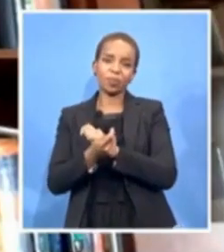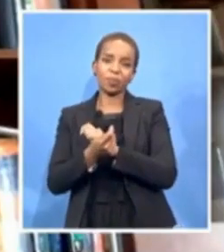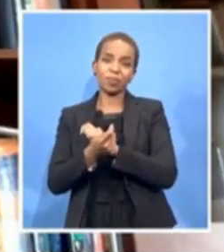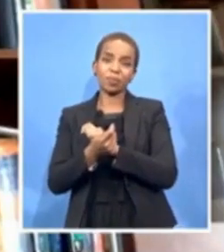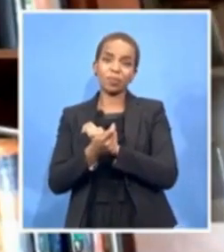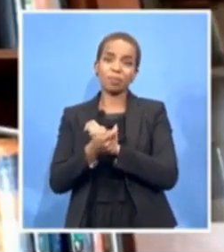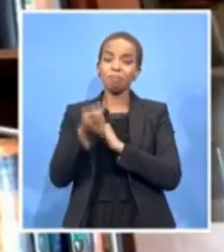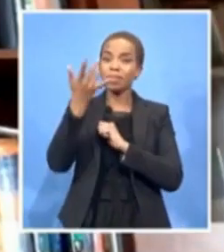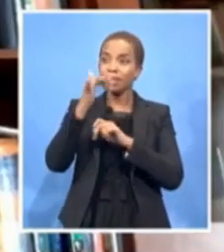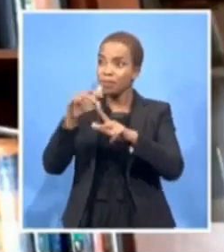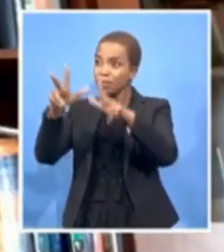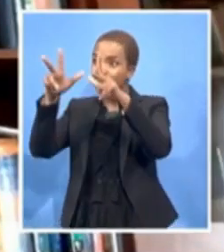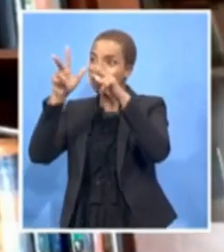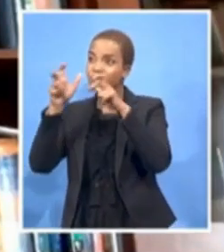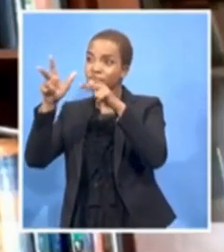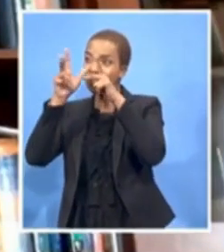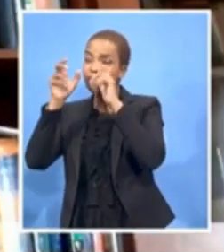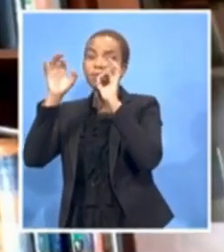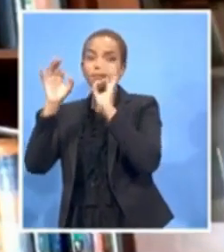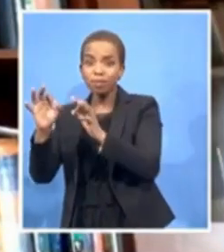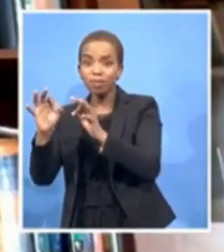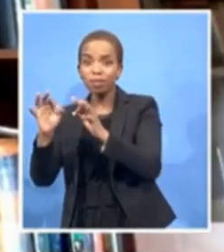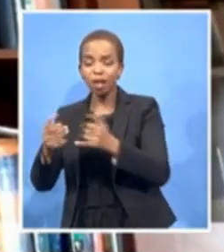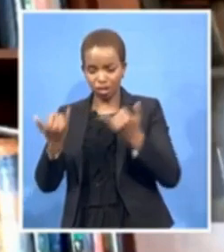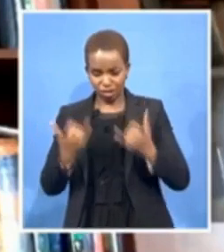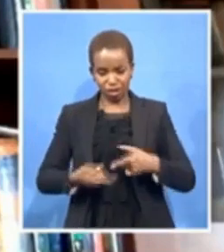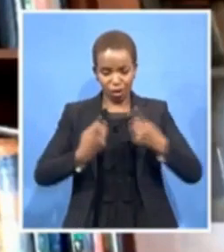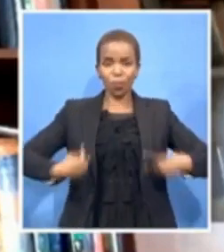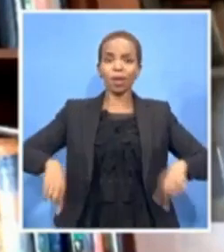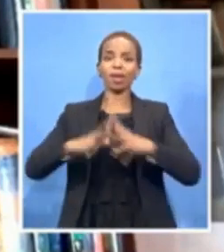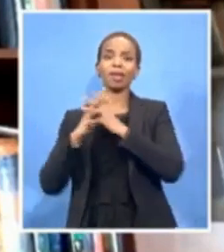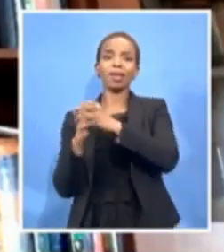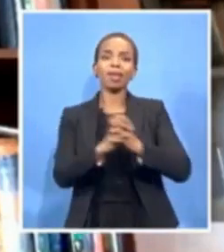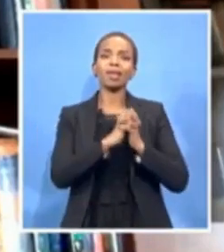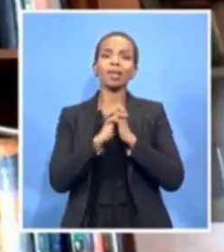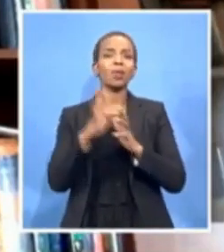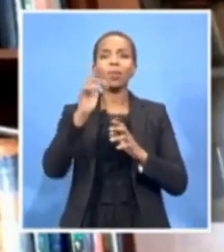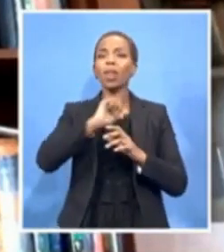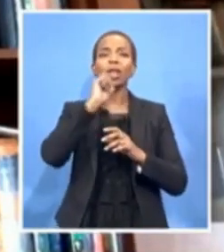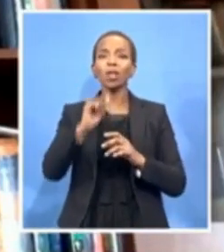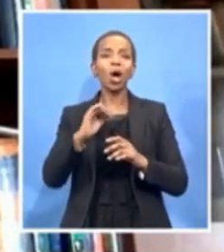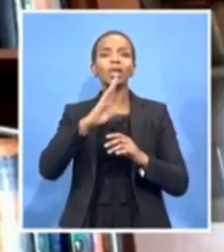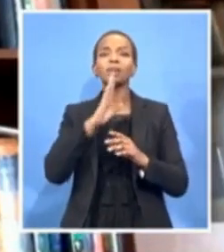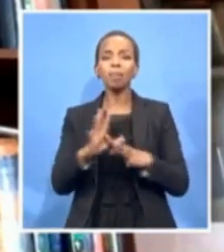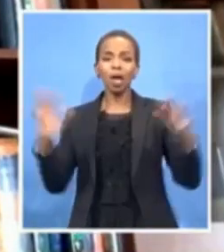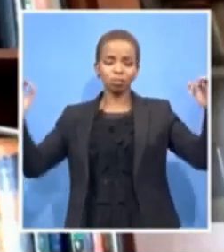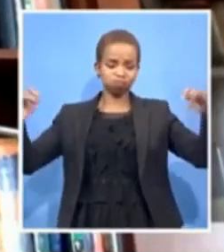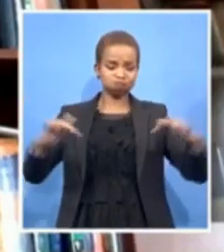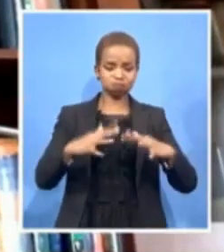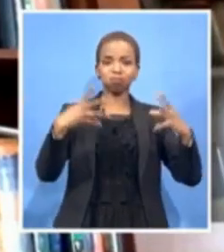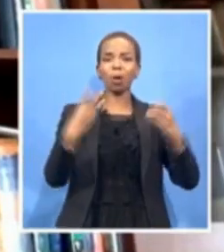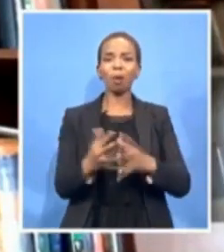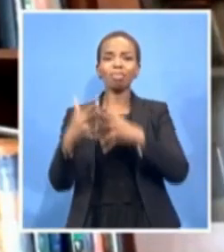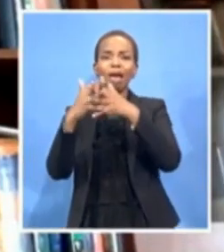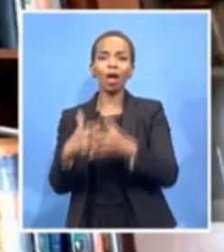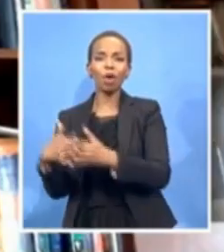we would not be at the dinner table of the Americans, of the Europeans, of the Italian stock, or the